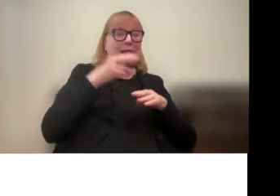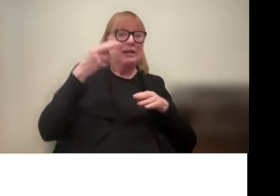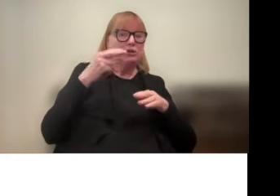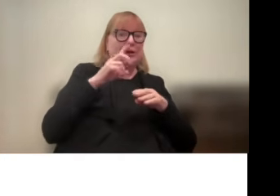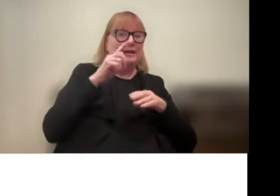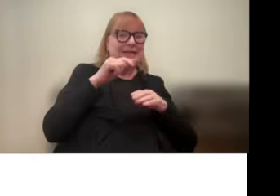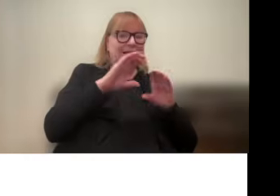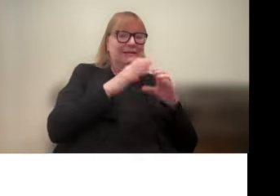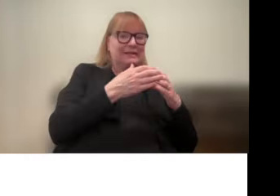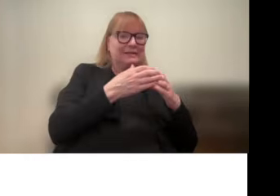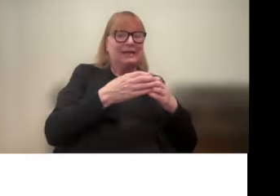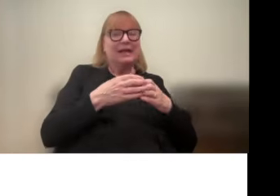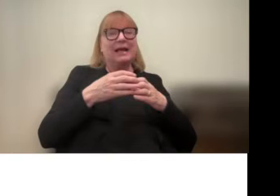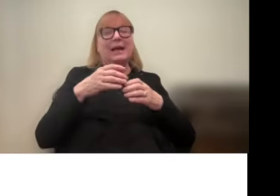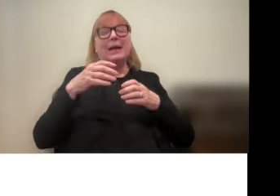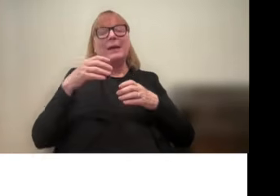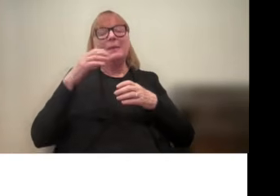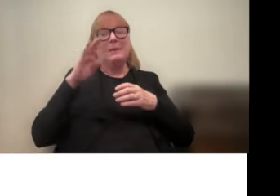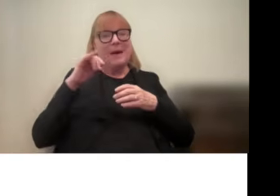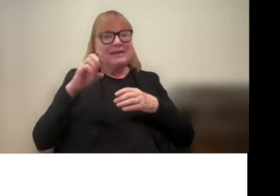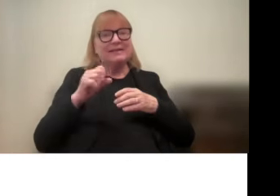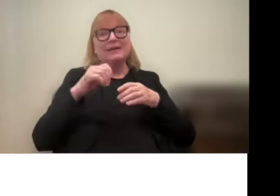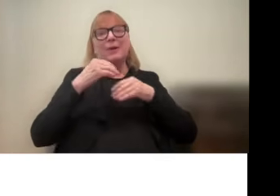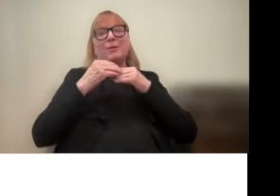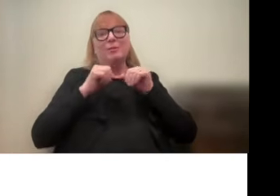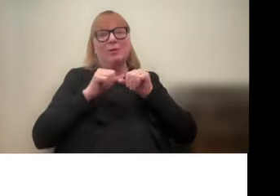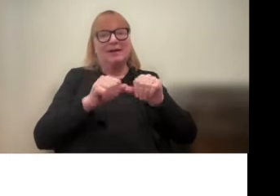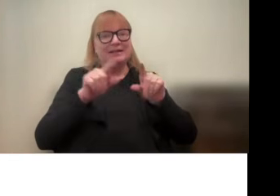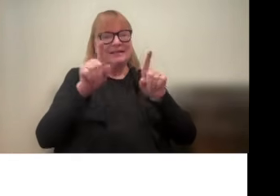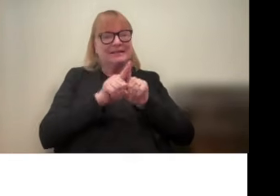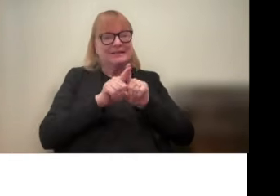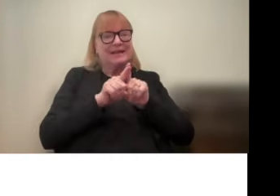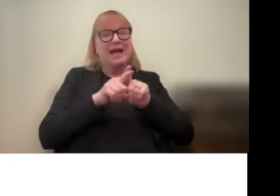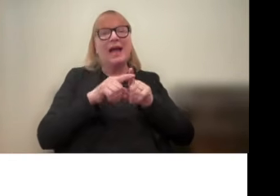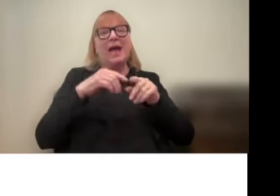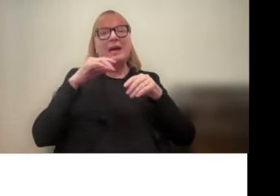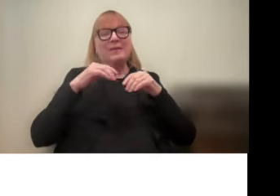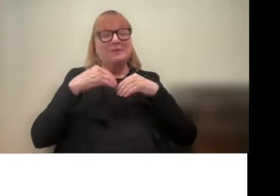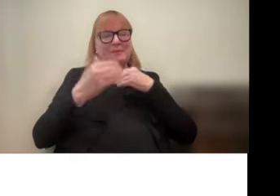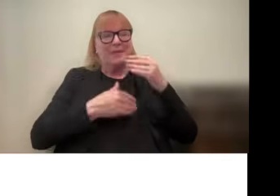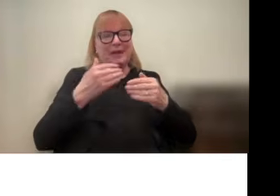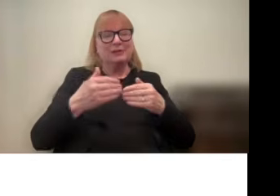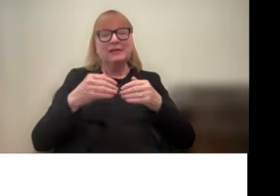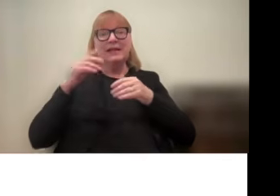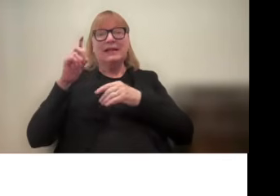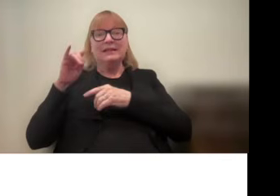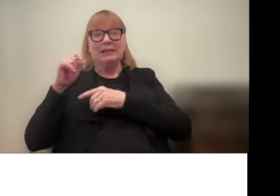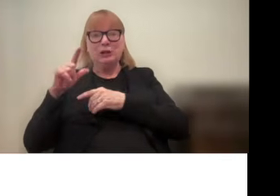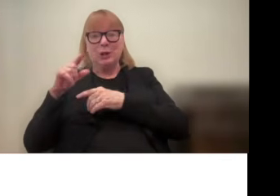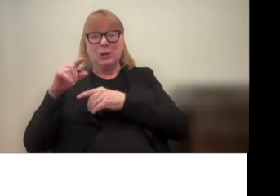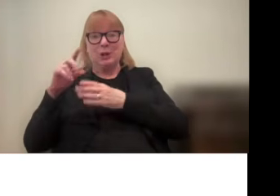sets, inheriting these biases and perpetuating the same patterns of exclusion and marginalization. Digital platforms